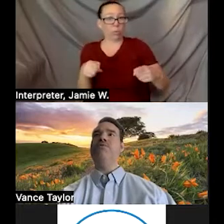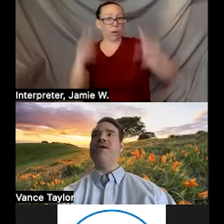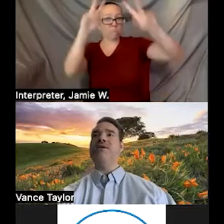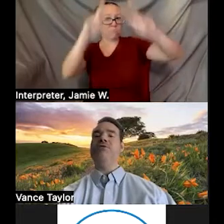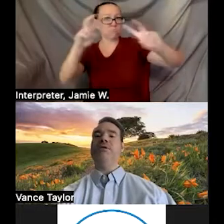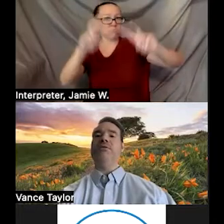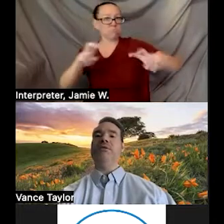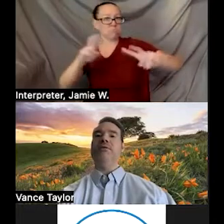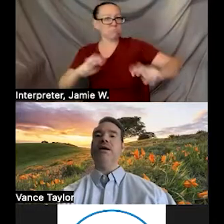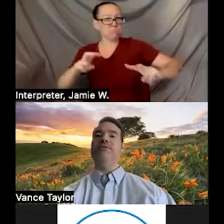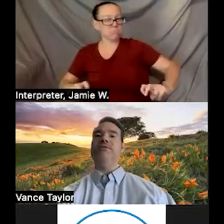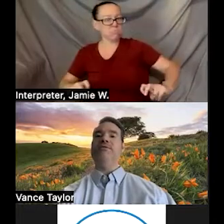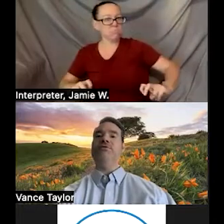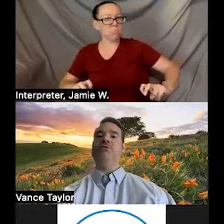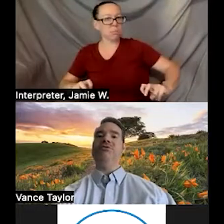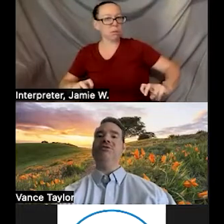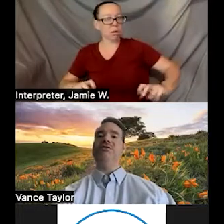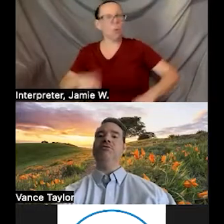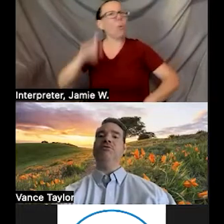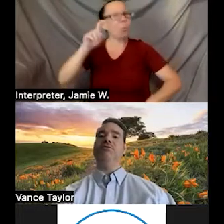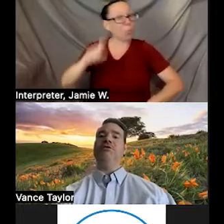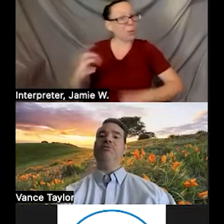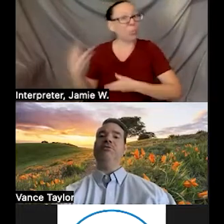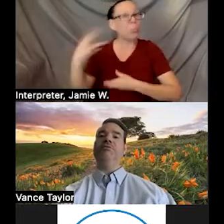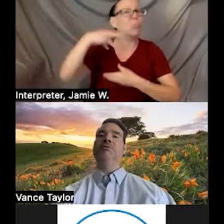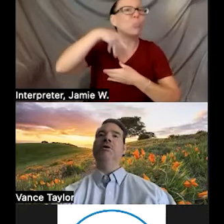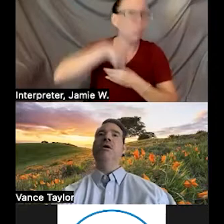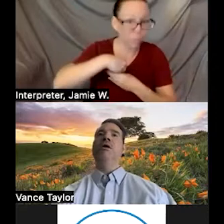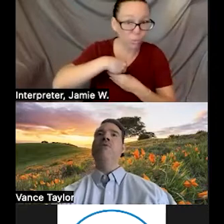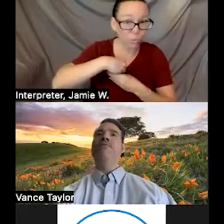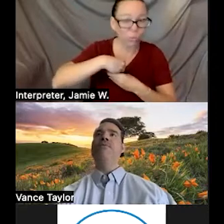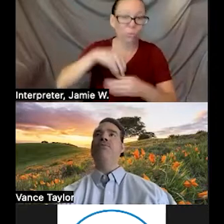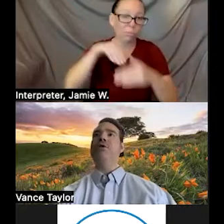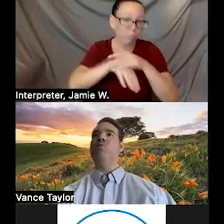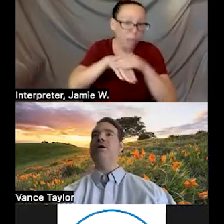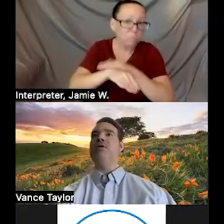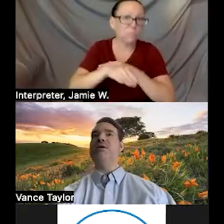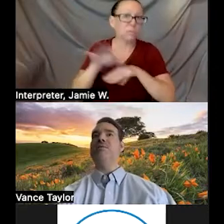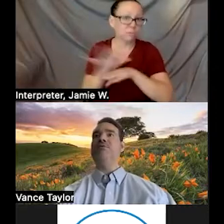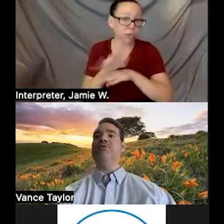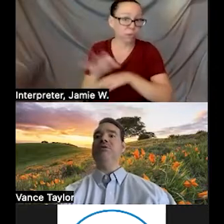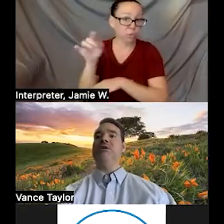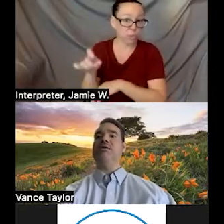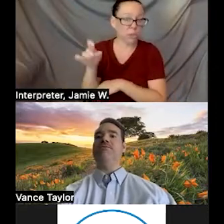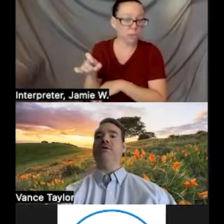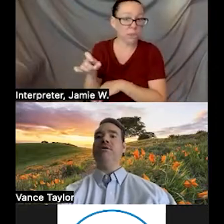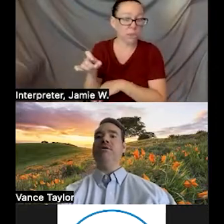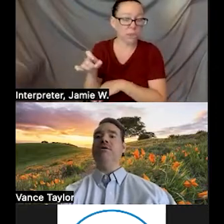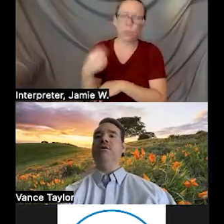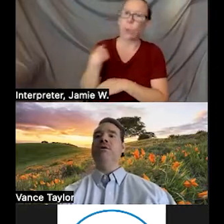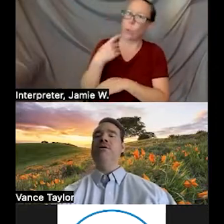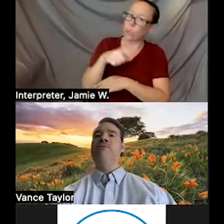really factoring access and functional needs into those assessments in a way that enables us to be